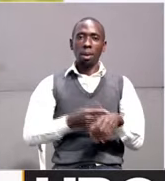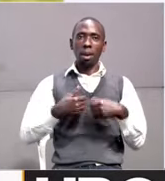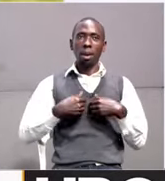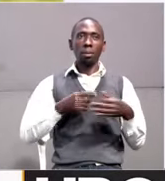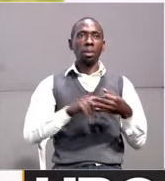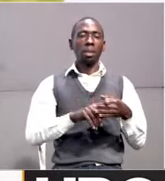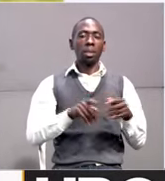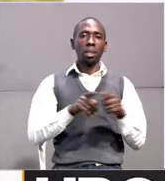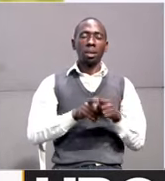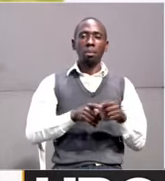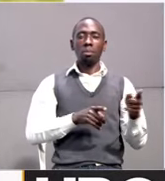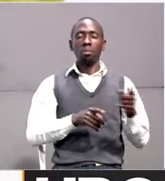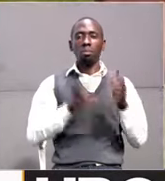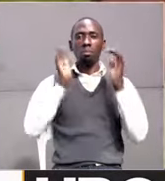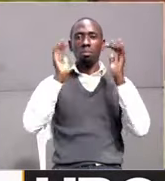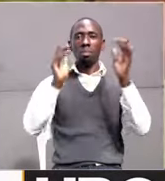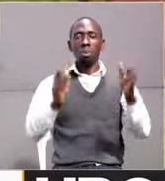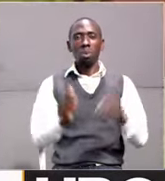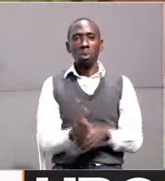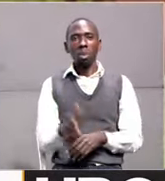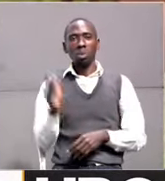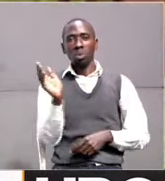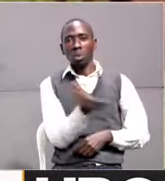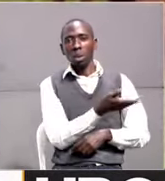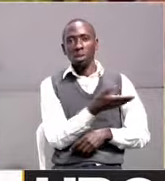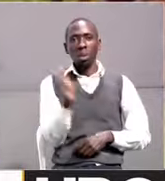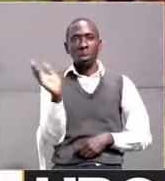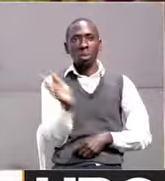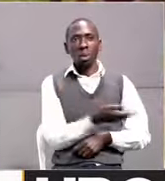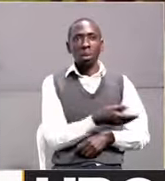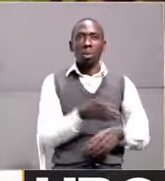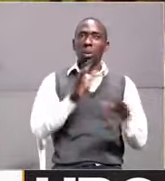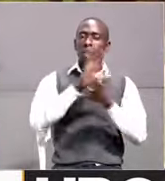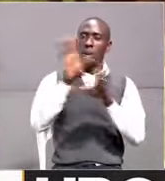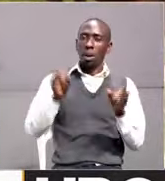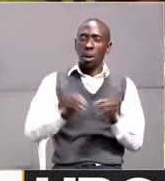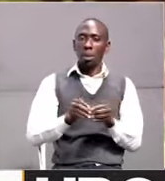Bush clearing, removing the bushes.